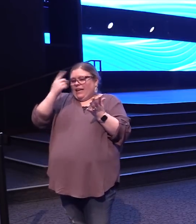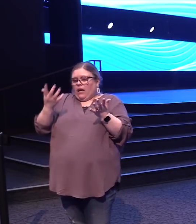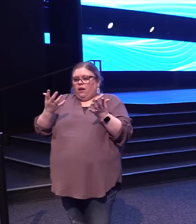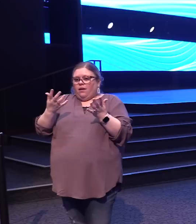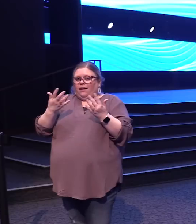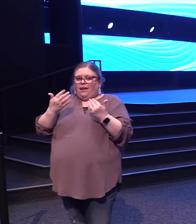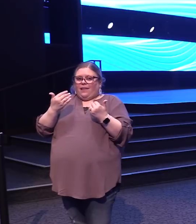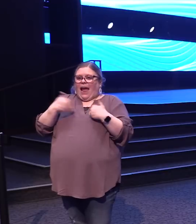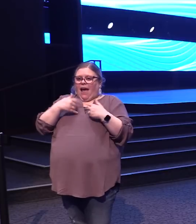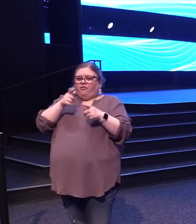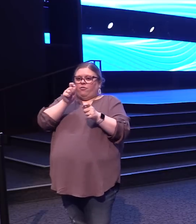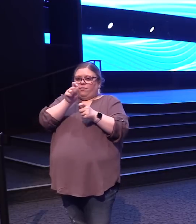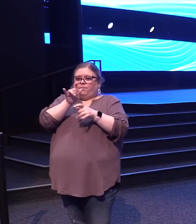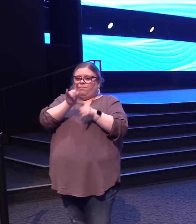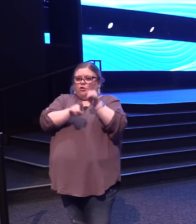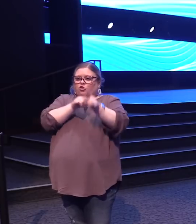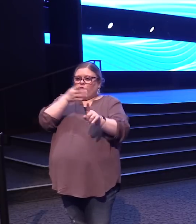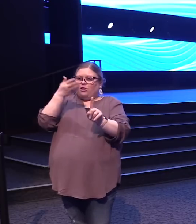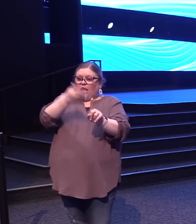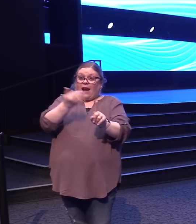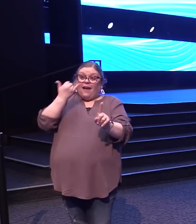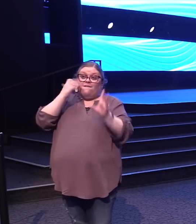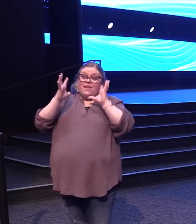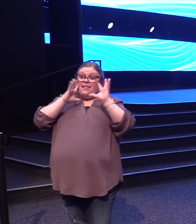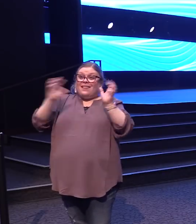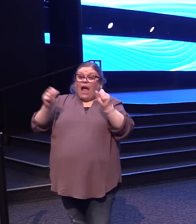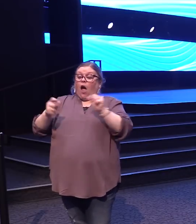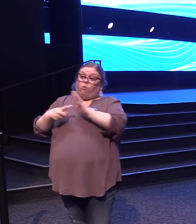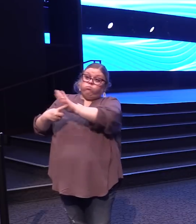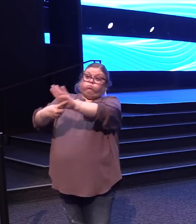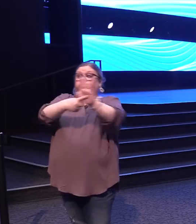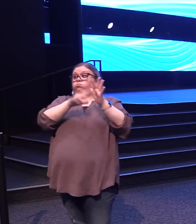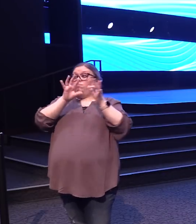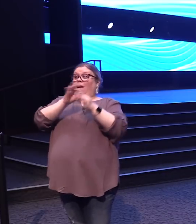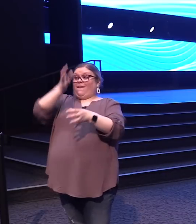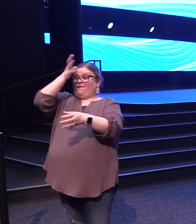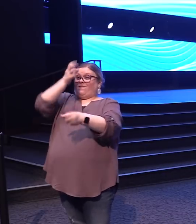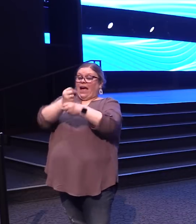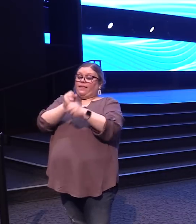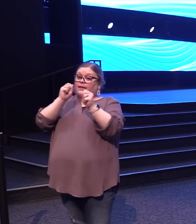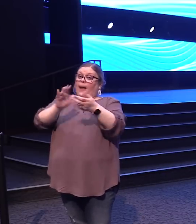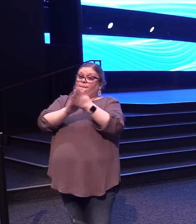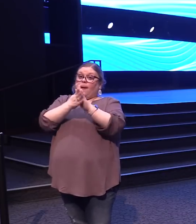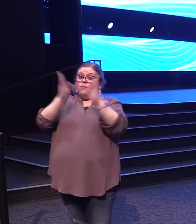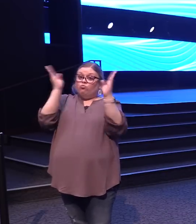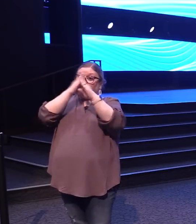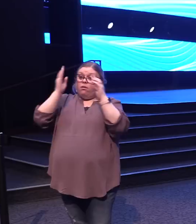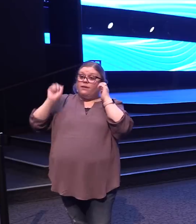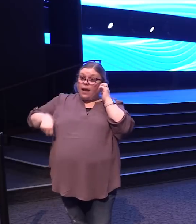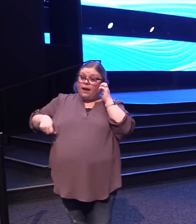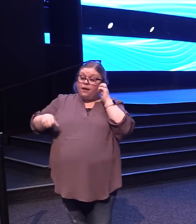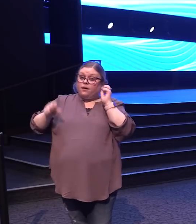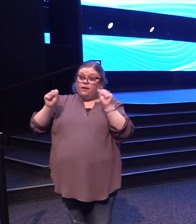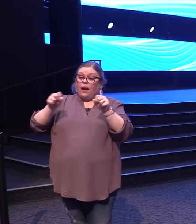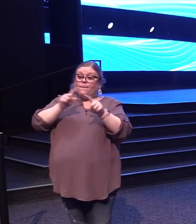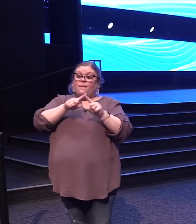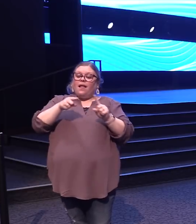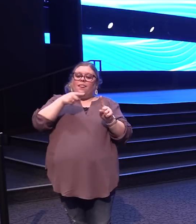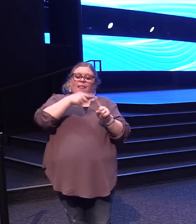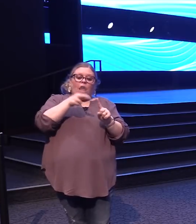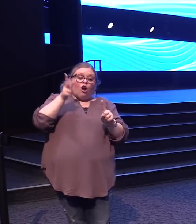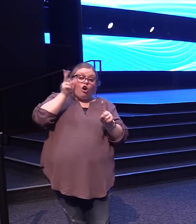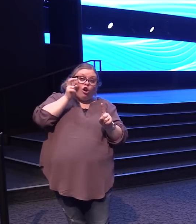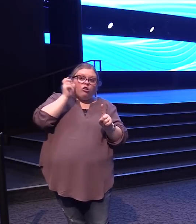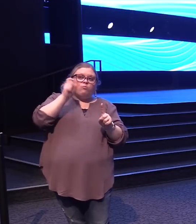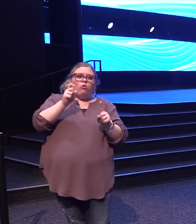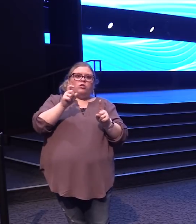there's persecution going on. And if you're loud and outspoken about your faith, you can get in trouble. But then they had heard that there were